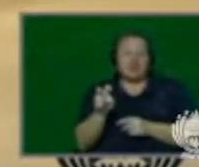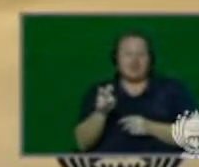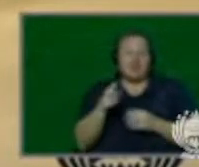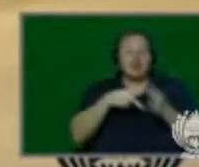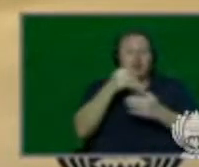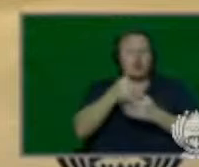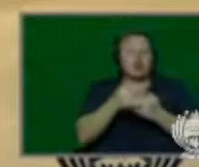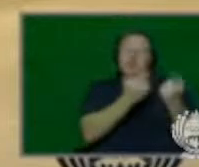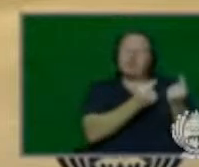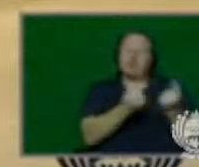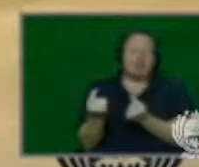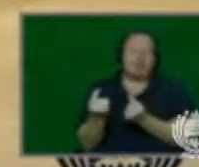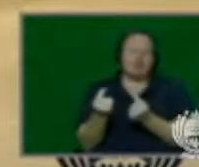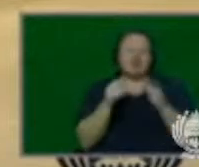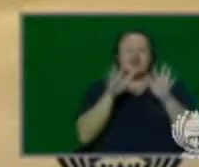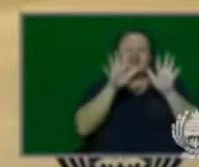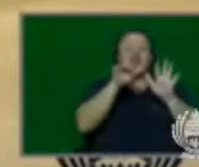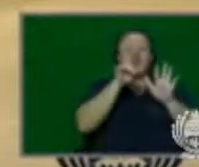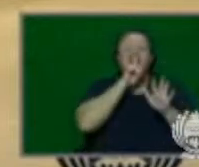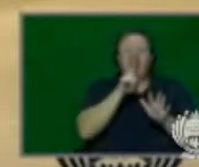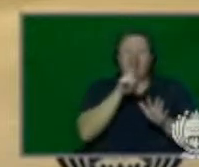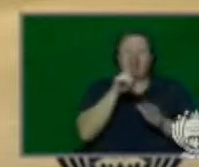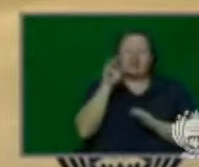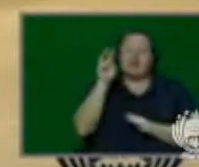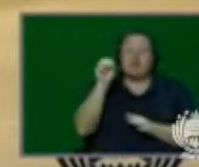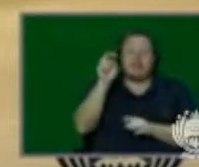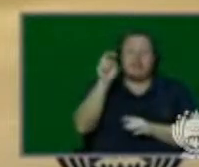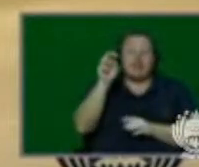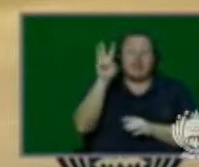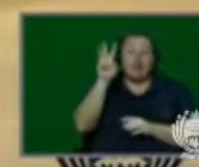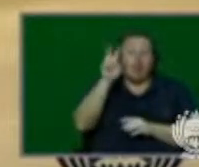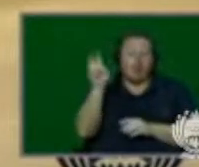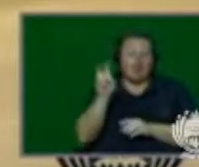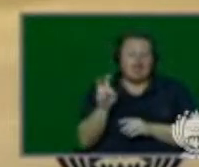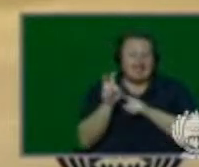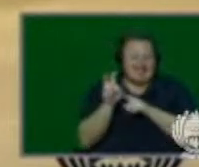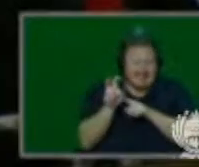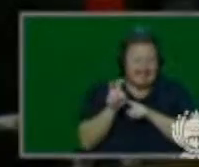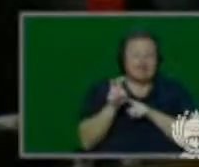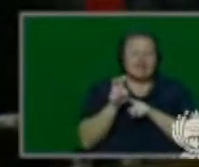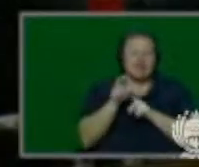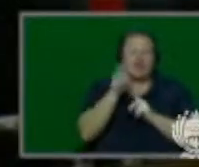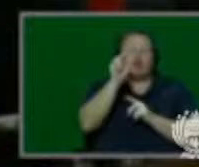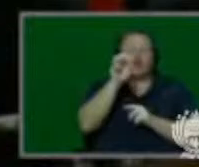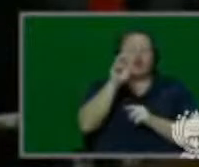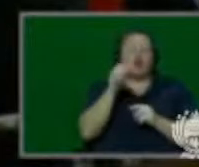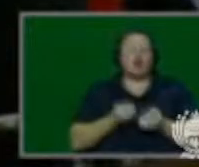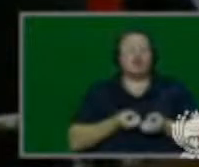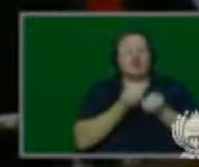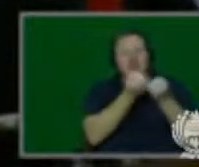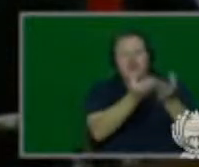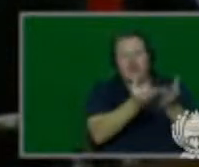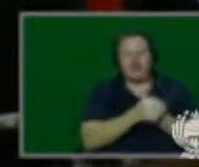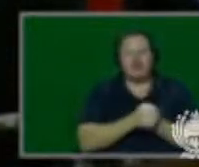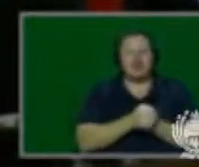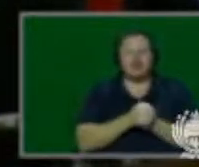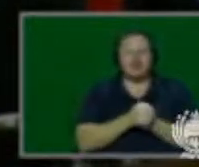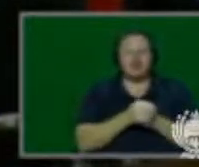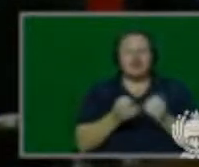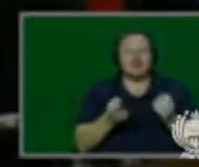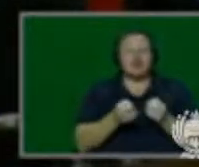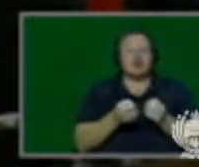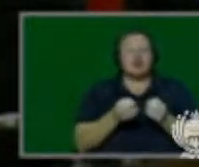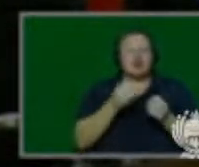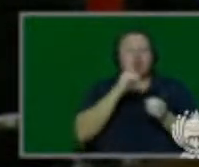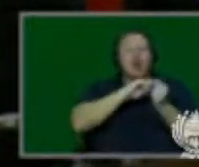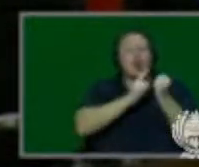More than 10,000 megawatts are formally registered with NERSA, which is of the last step in the